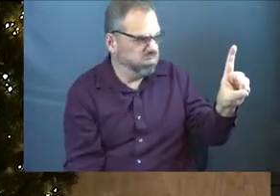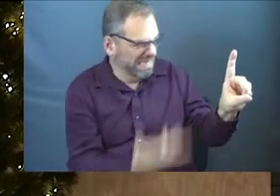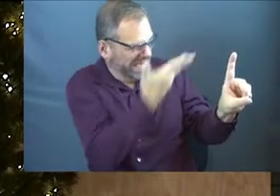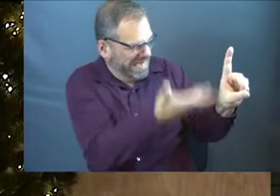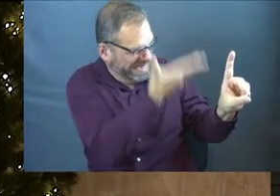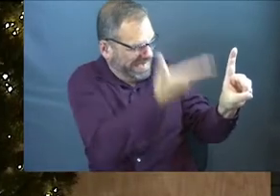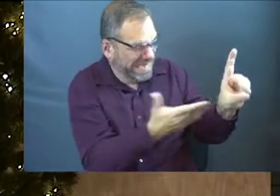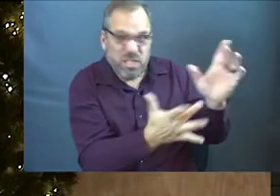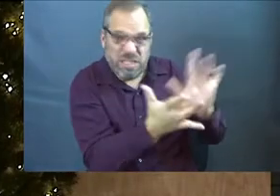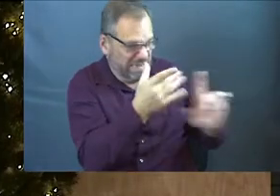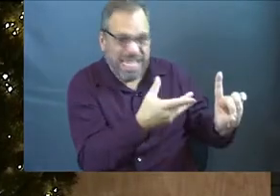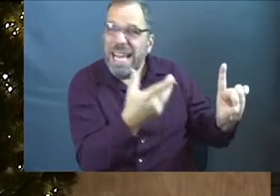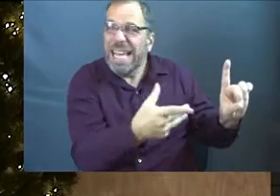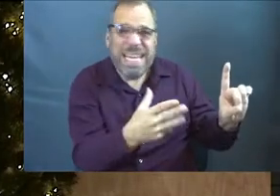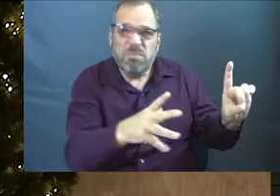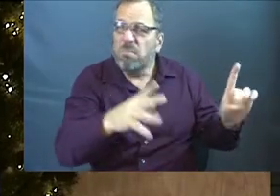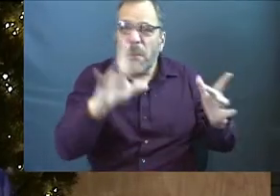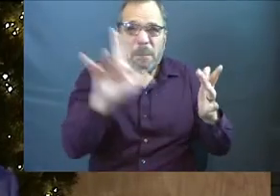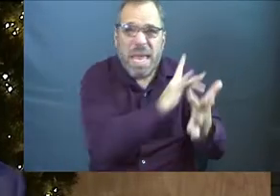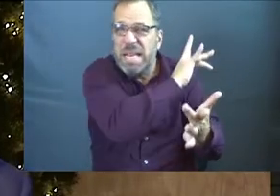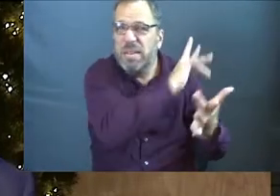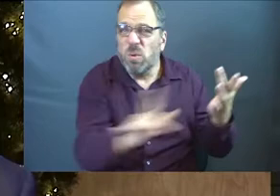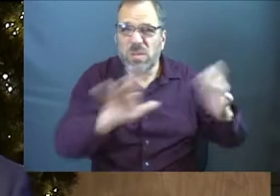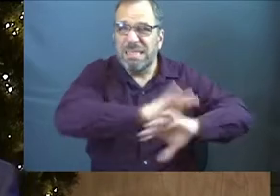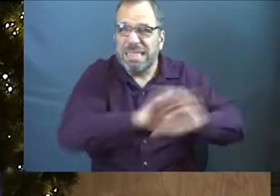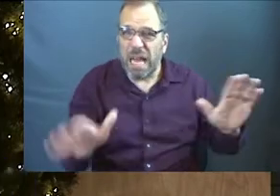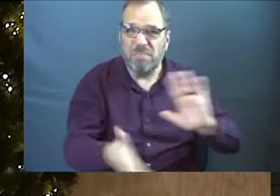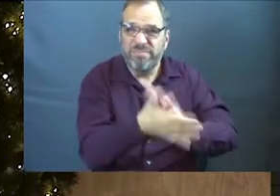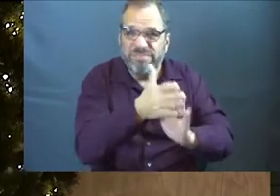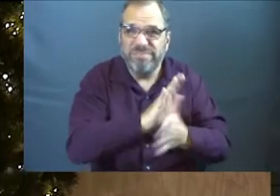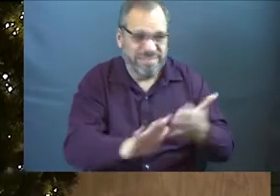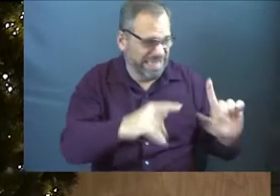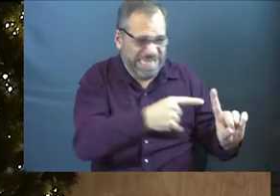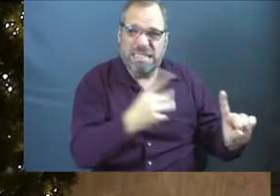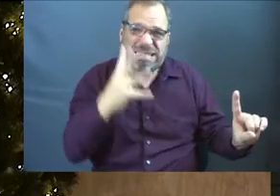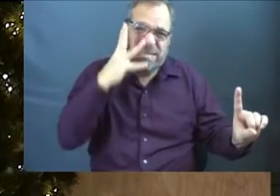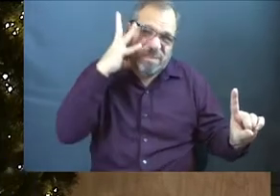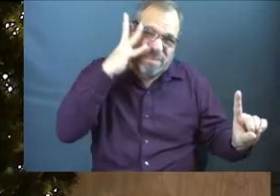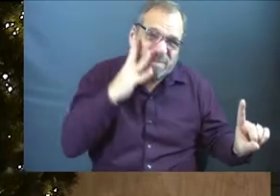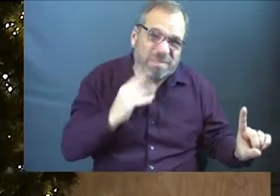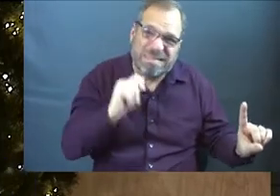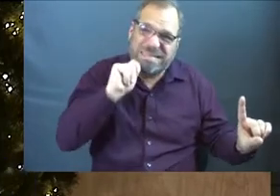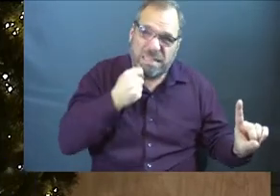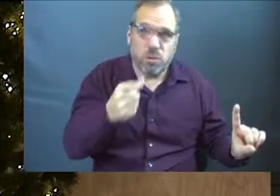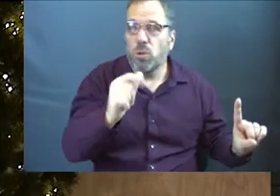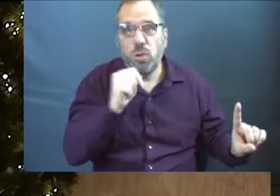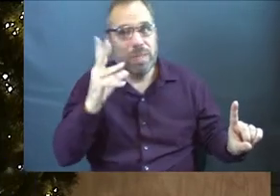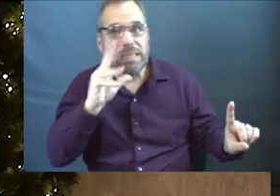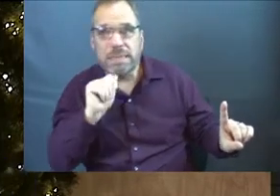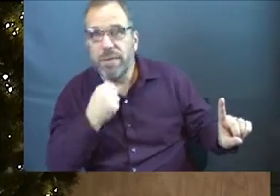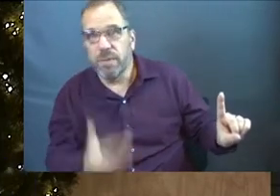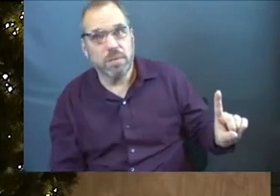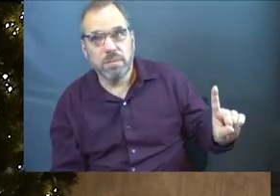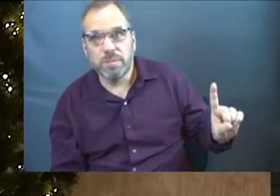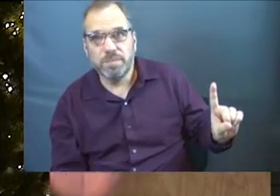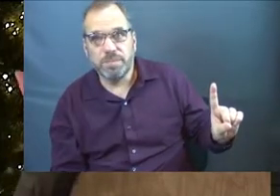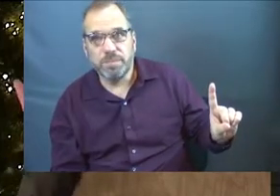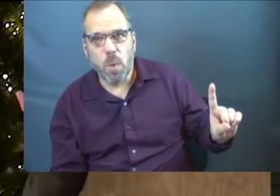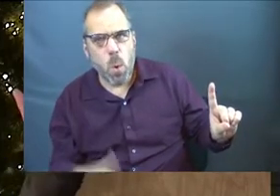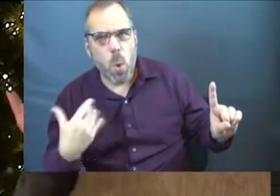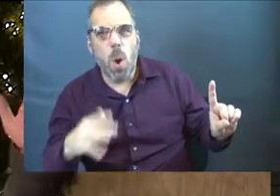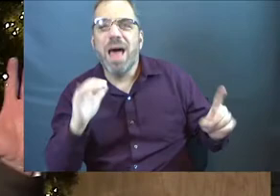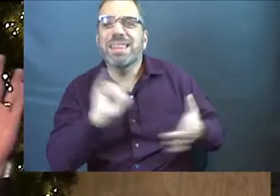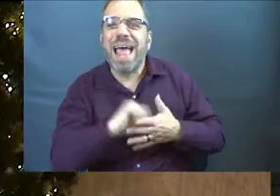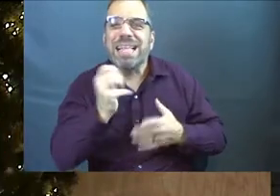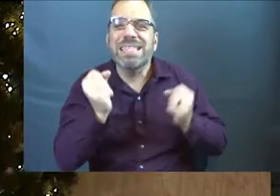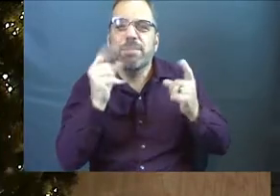on for you. He paid it in full. He suffered through it so that you wouldn't have to suffer through it. The amazing